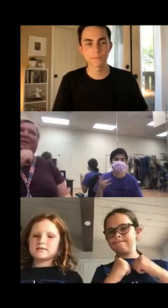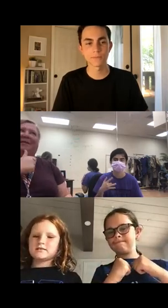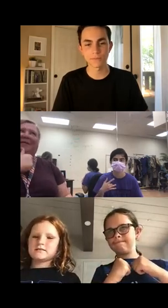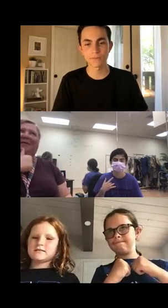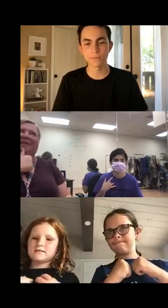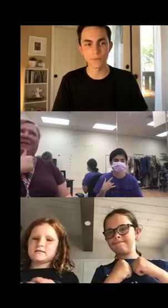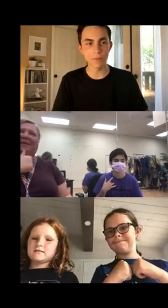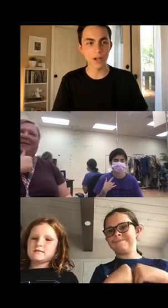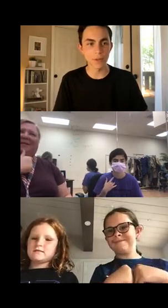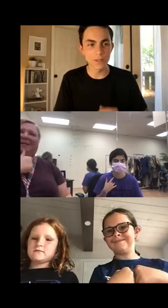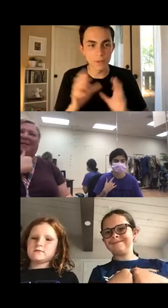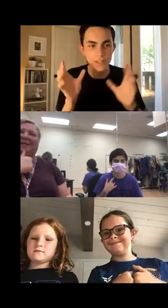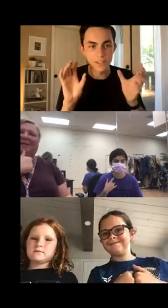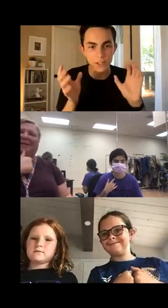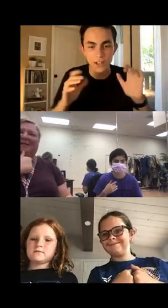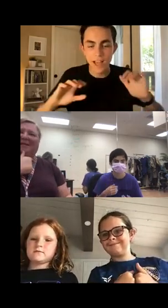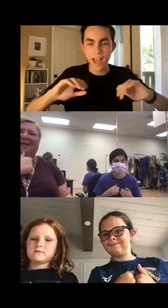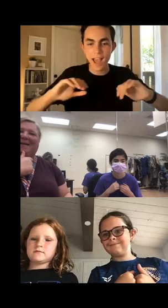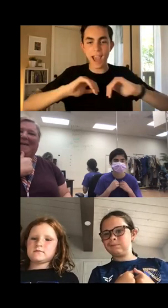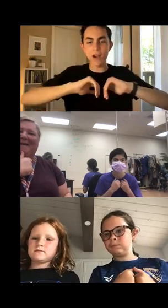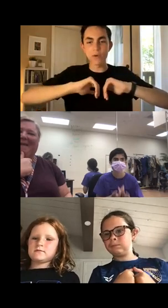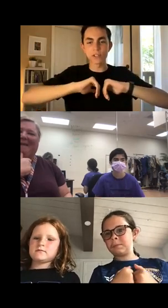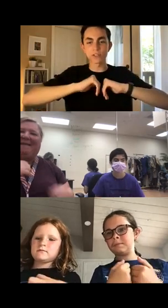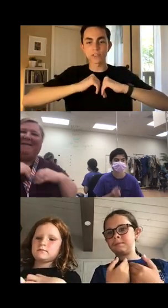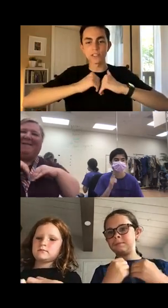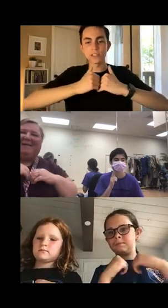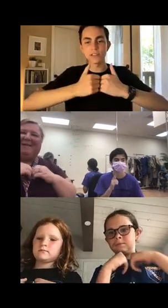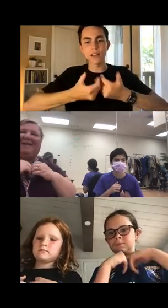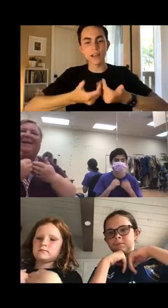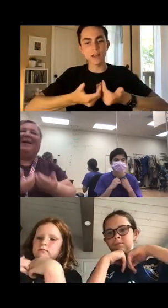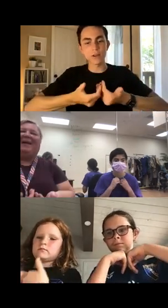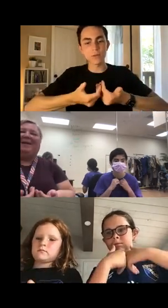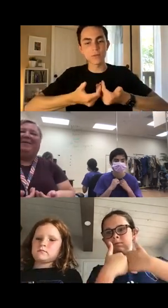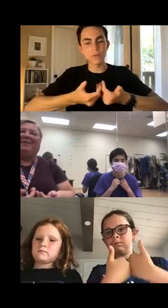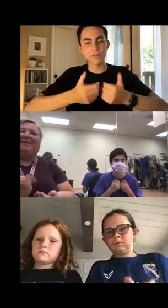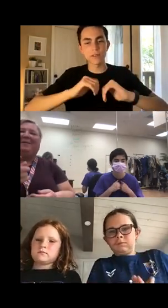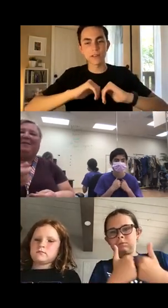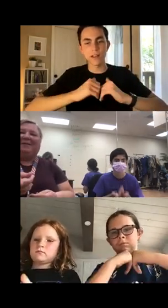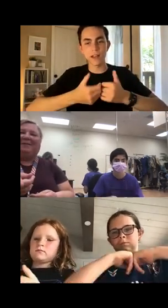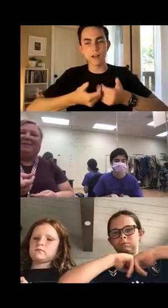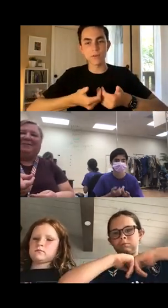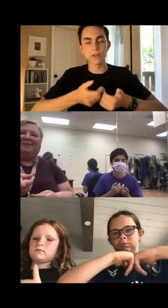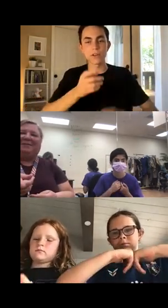Oh, is it here? Yep, we got bits and pieces here. How, we start with this, how